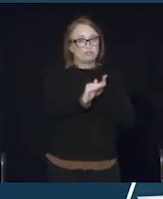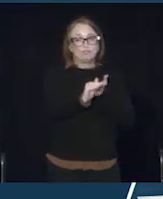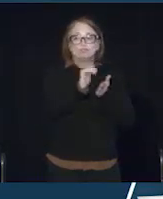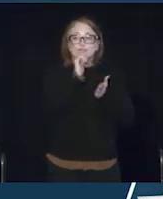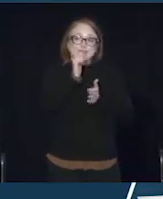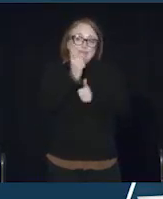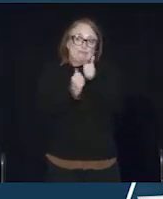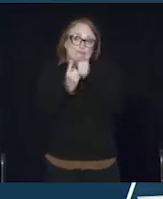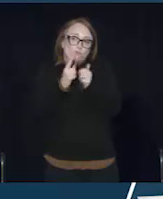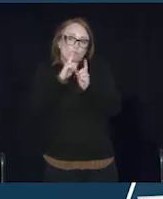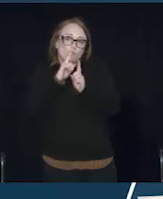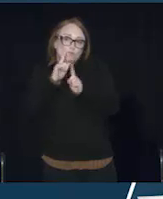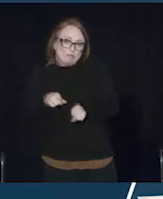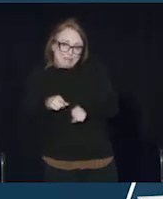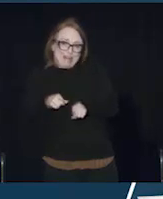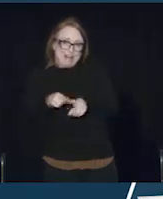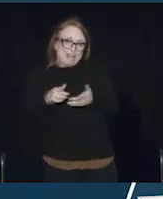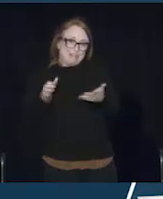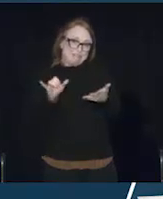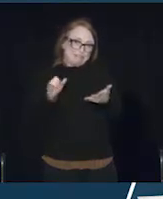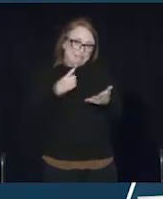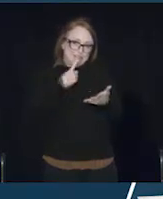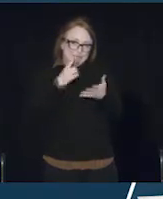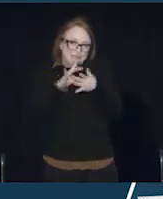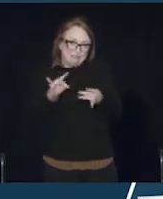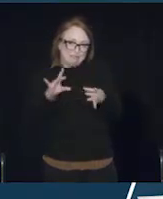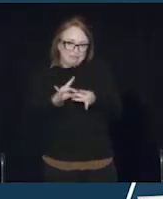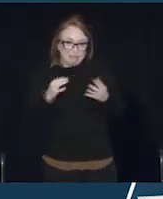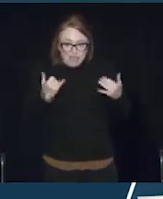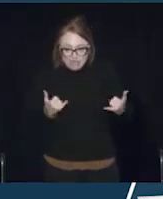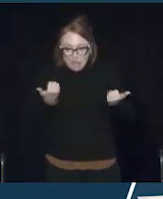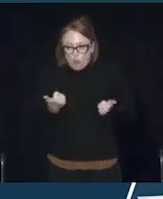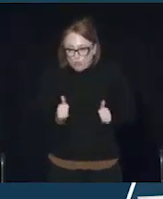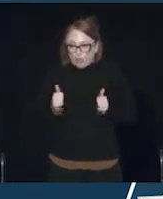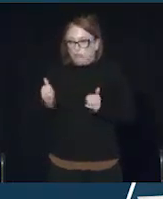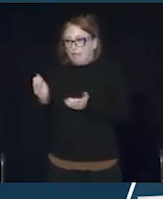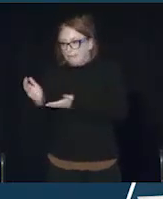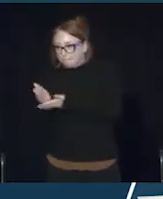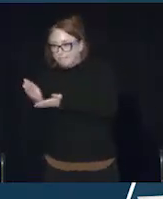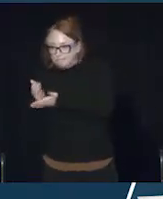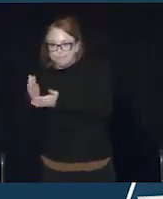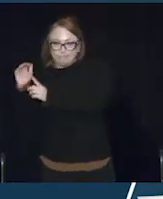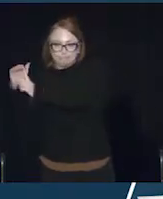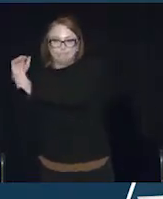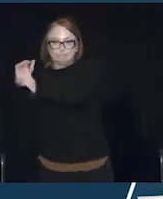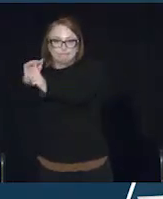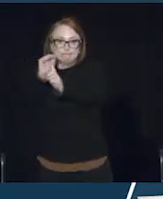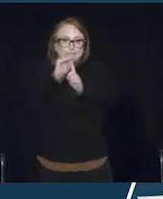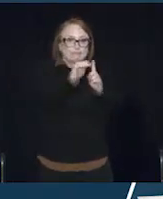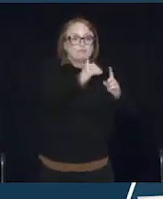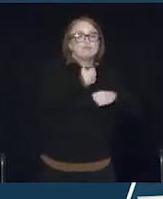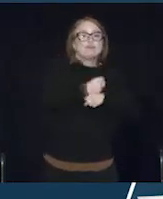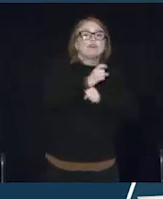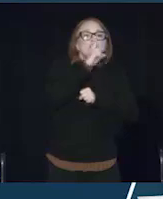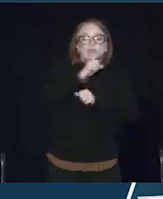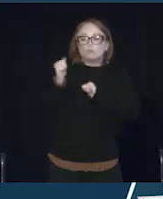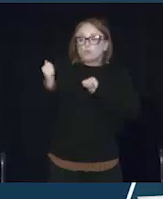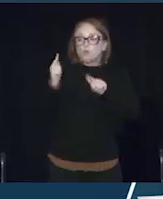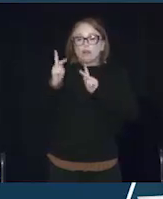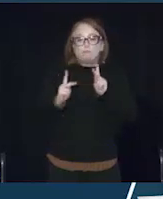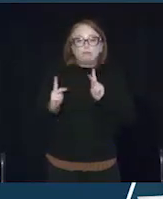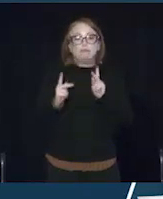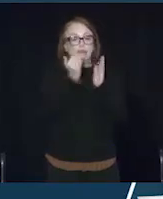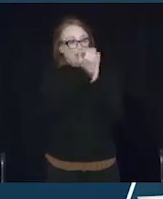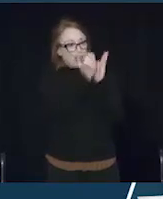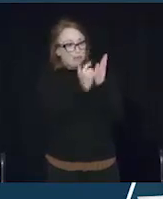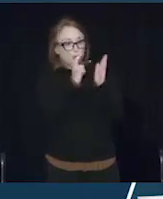everybody responds. So we are in a campaign of trying to make sure that everybody who was on that list, who did not respond to